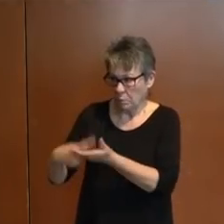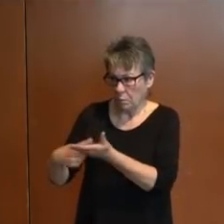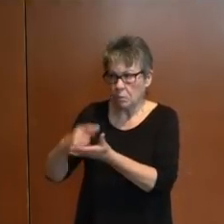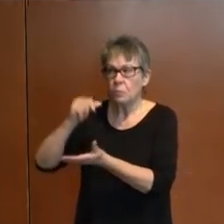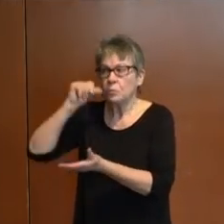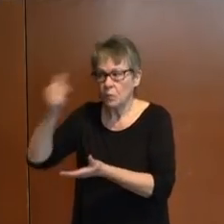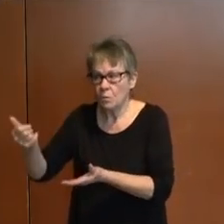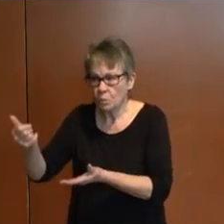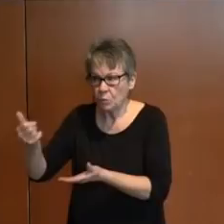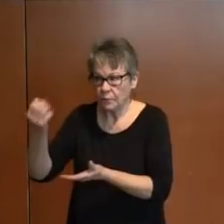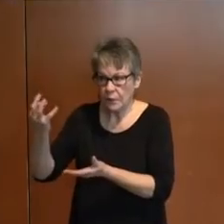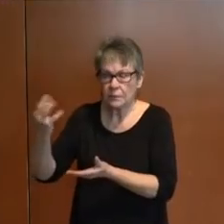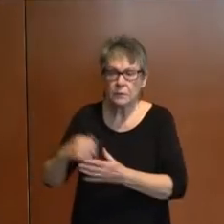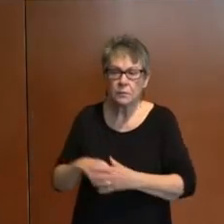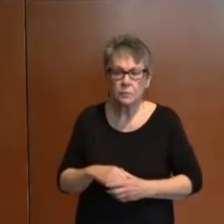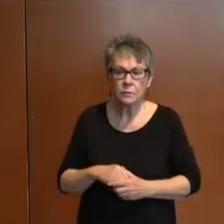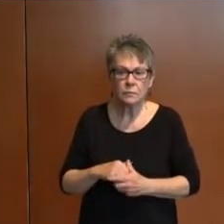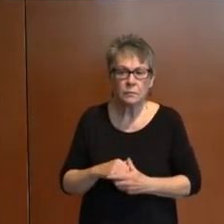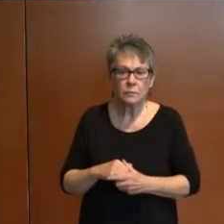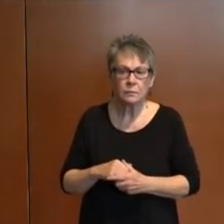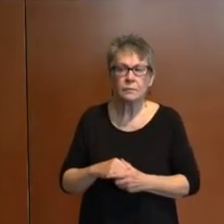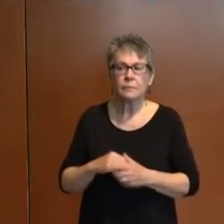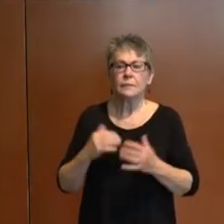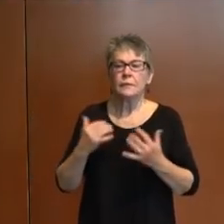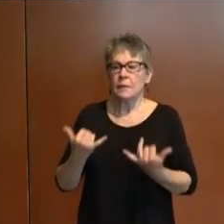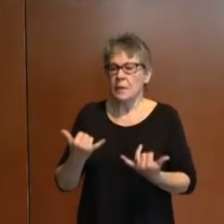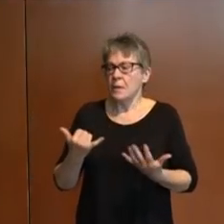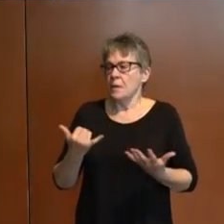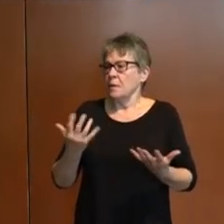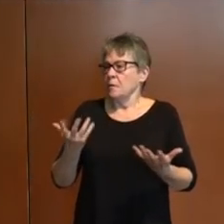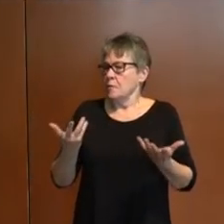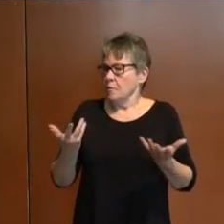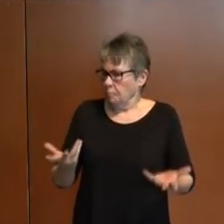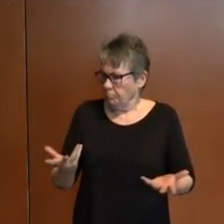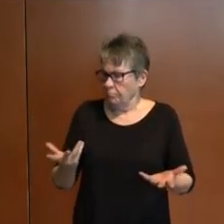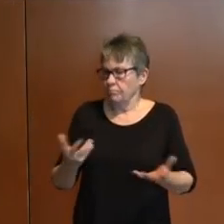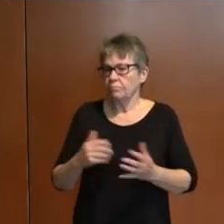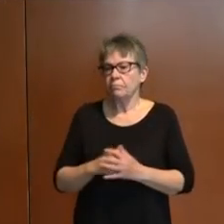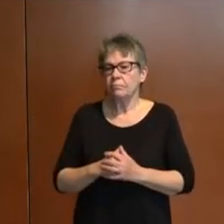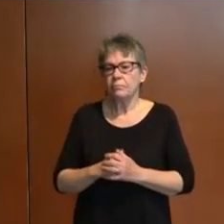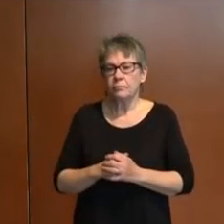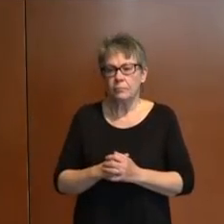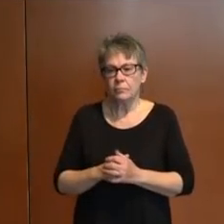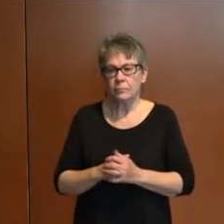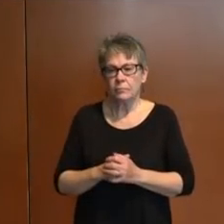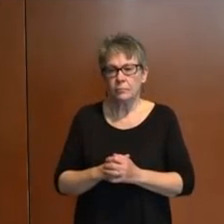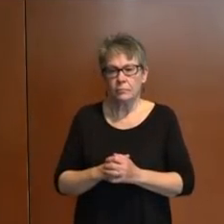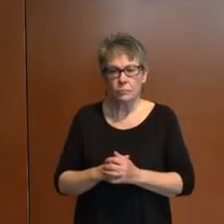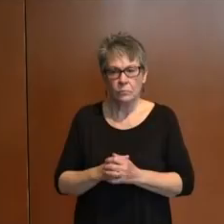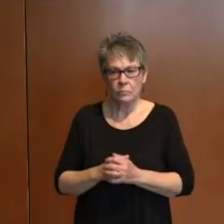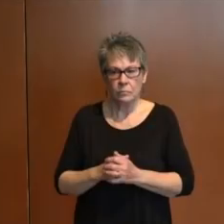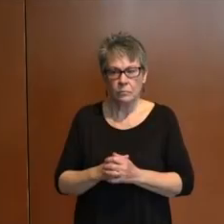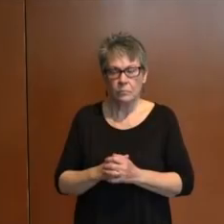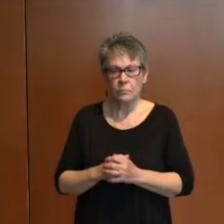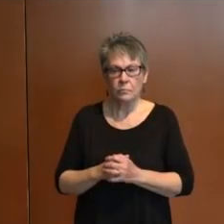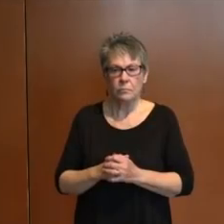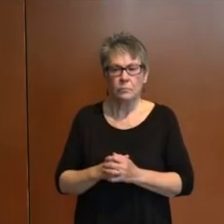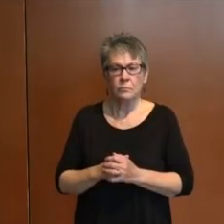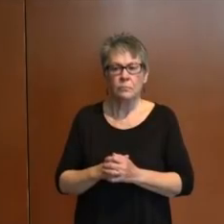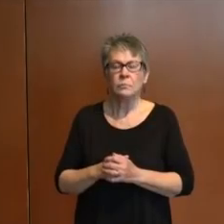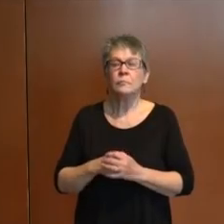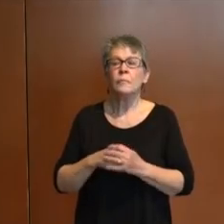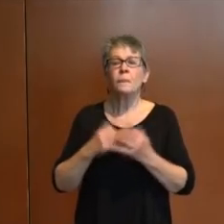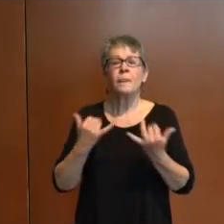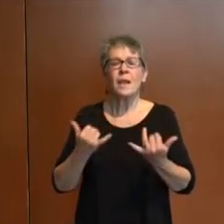I'm channeling a little bit of Winston Churchill at the moment. I don't want people in any way to be deflated, but I want to be honest